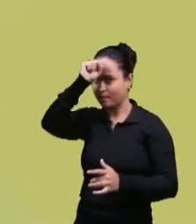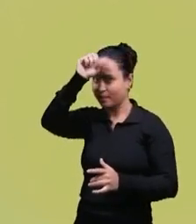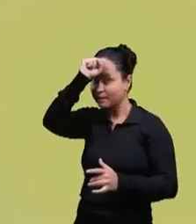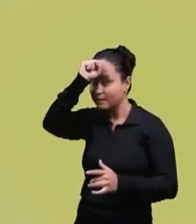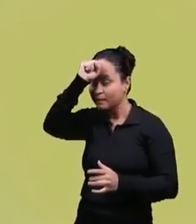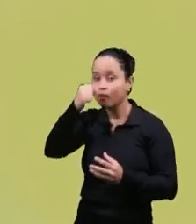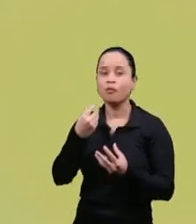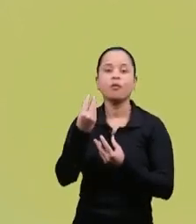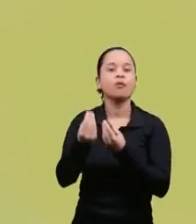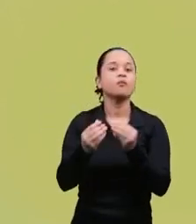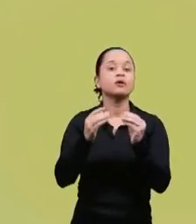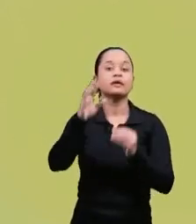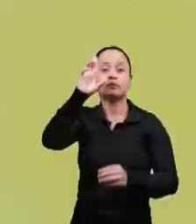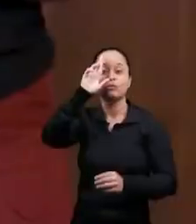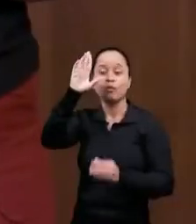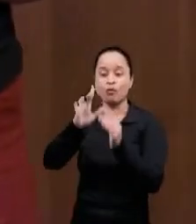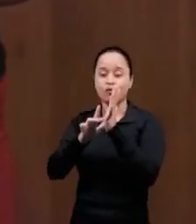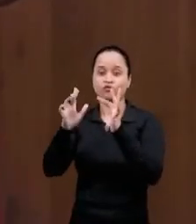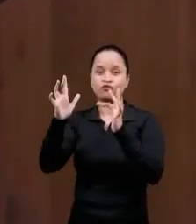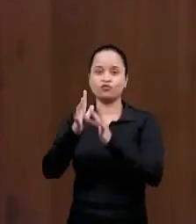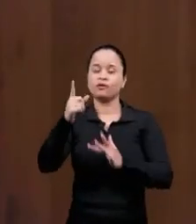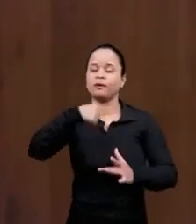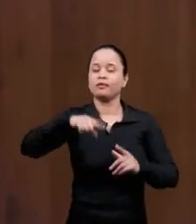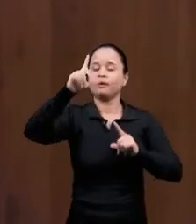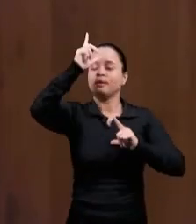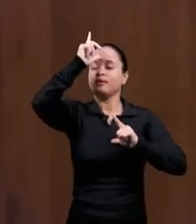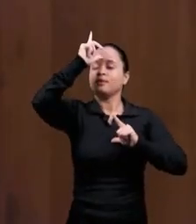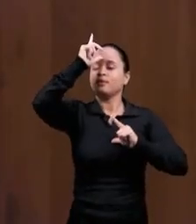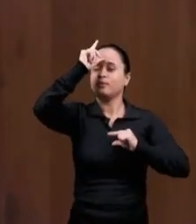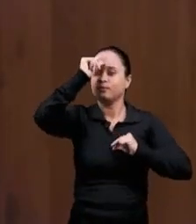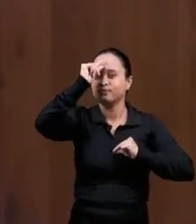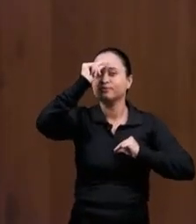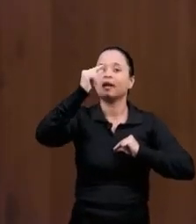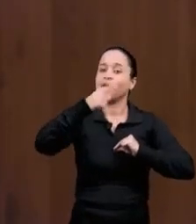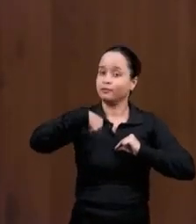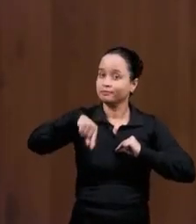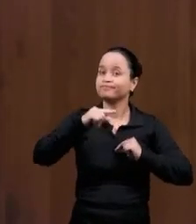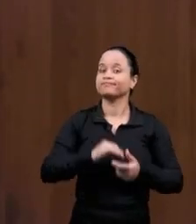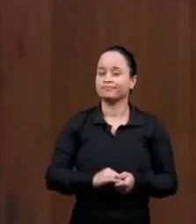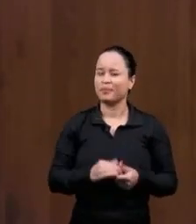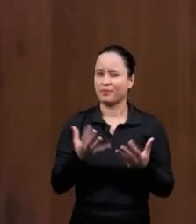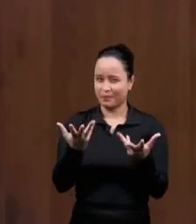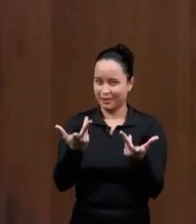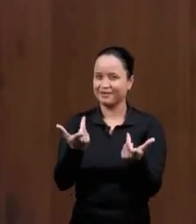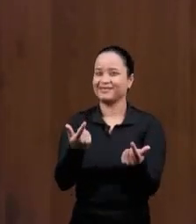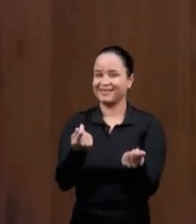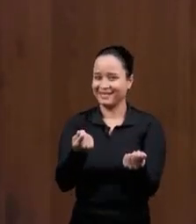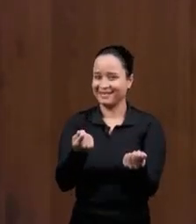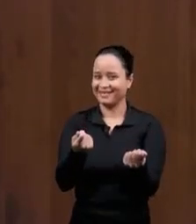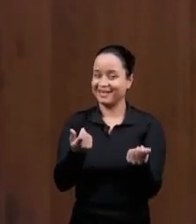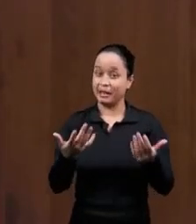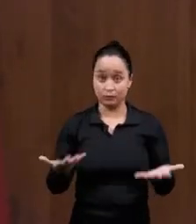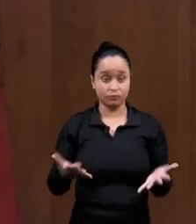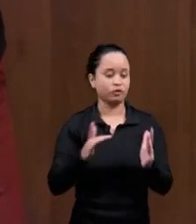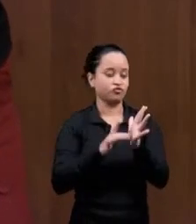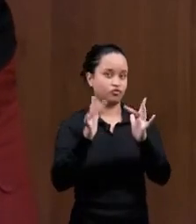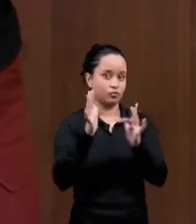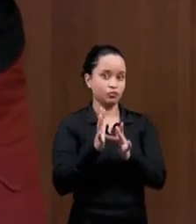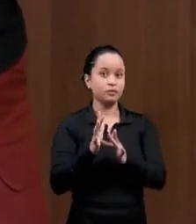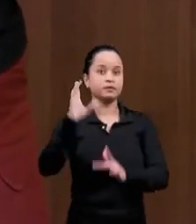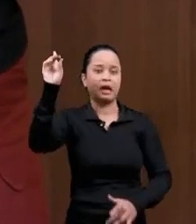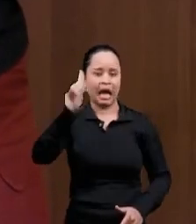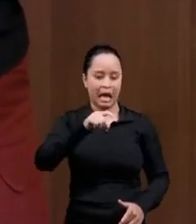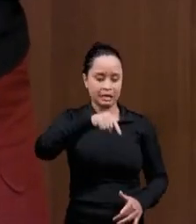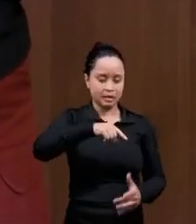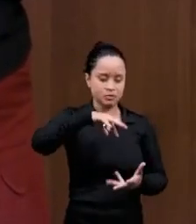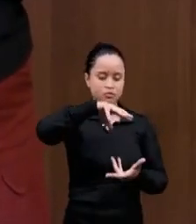our rest. What a marvelous thing. Jesus came to earth and he went through